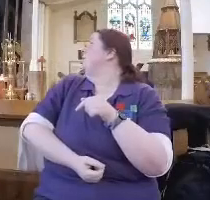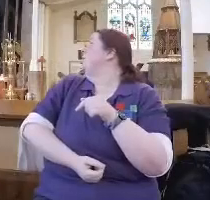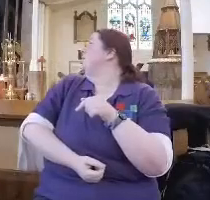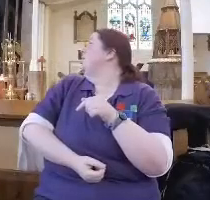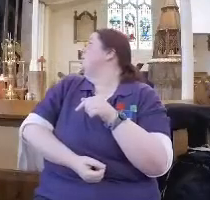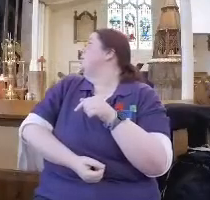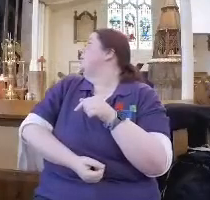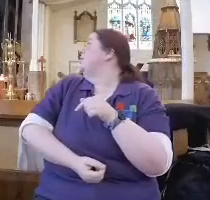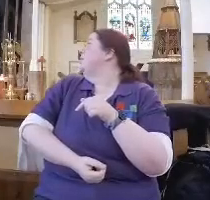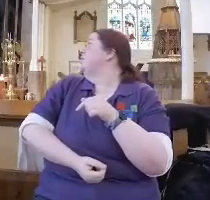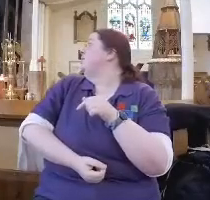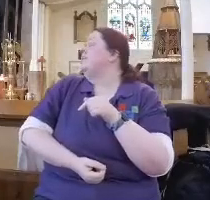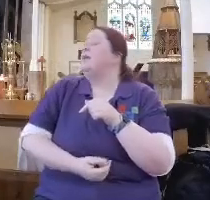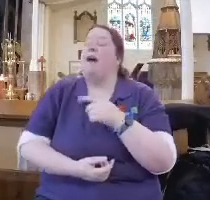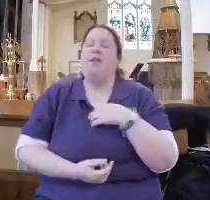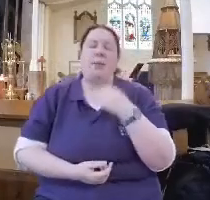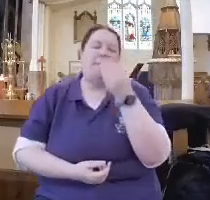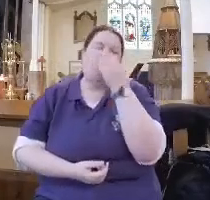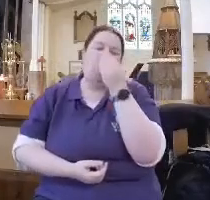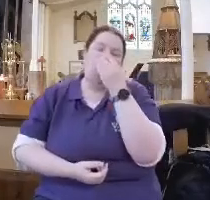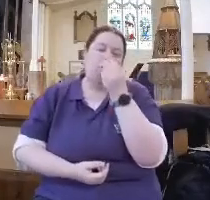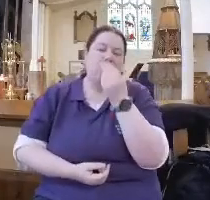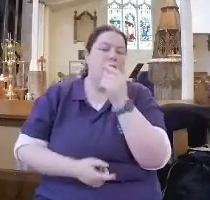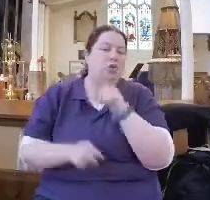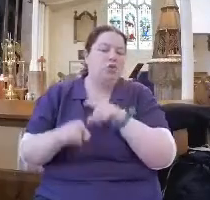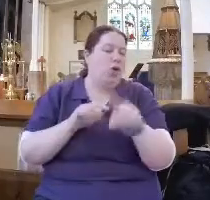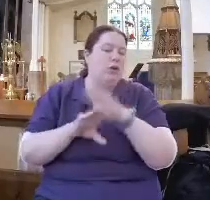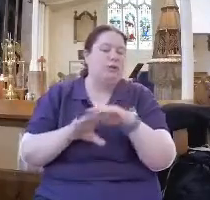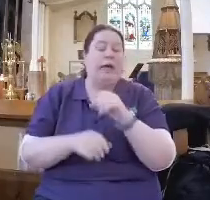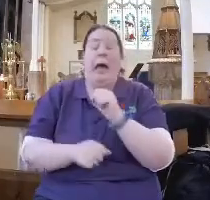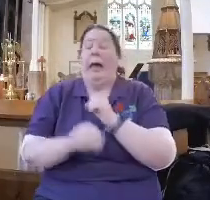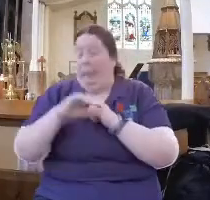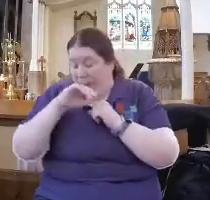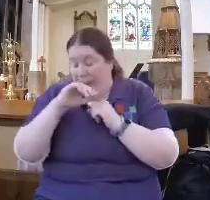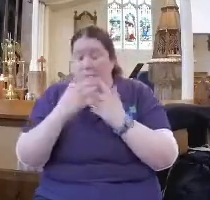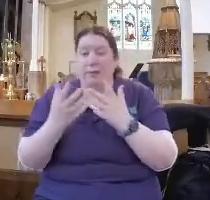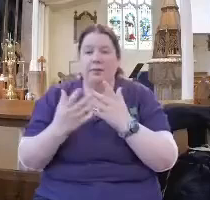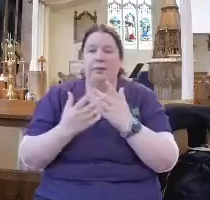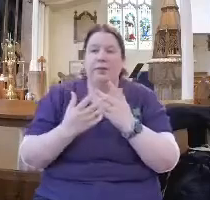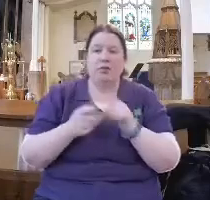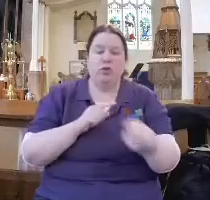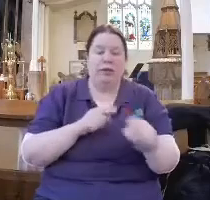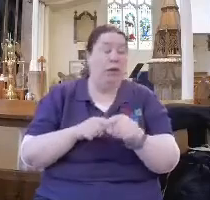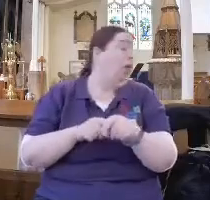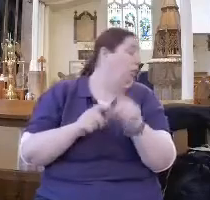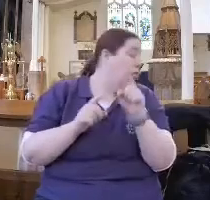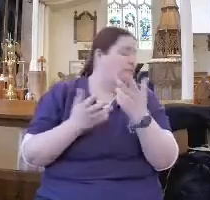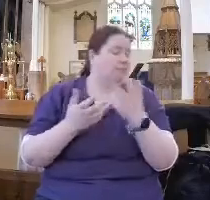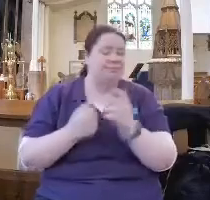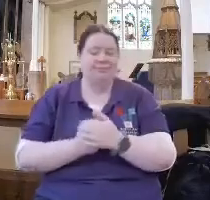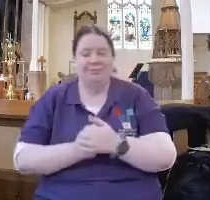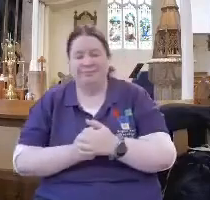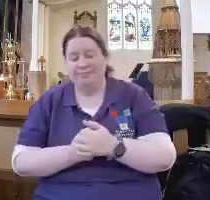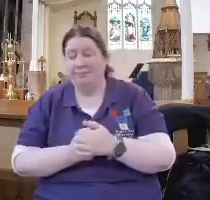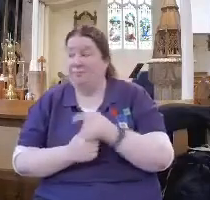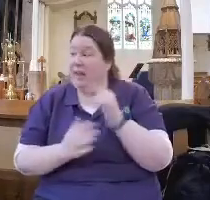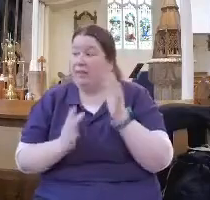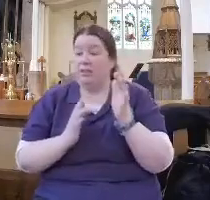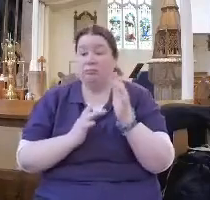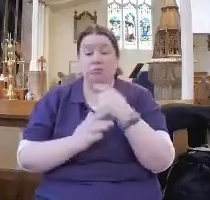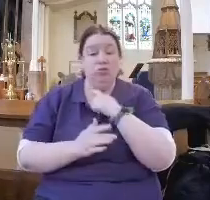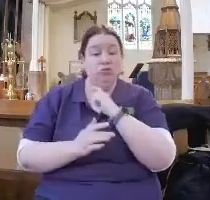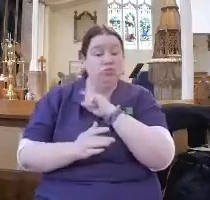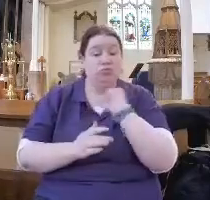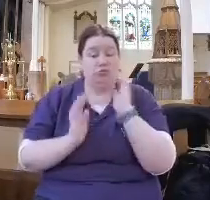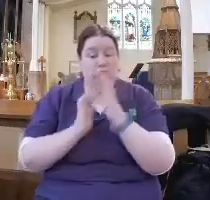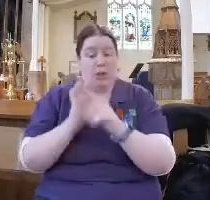the microphone, but if I do, I apologise for any harm I do to your ears. As Jim said,